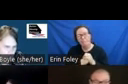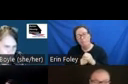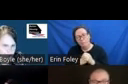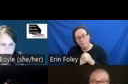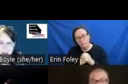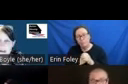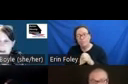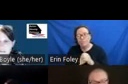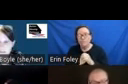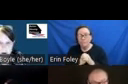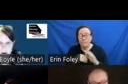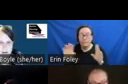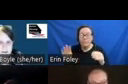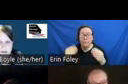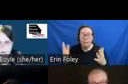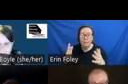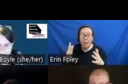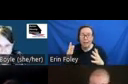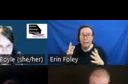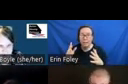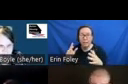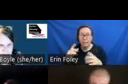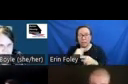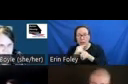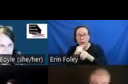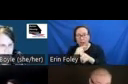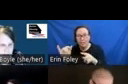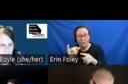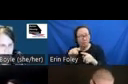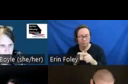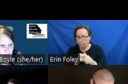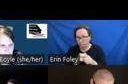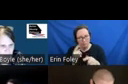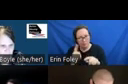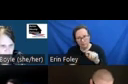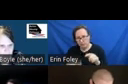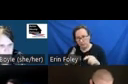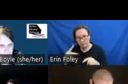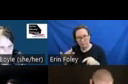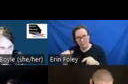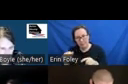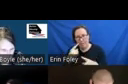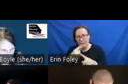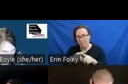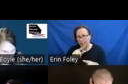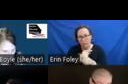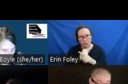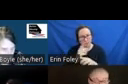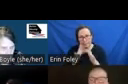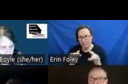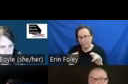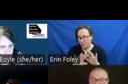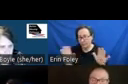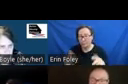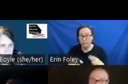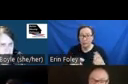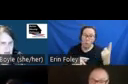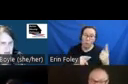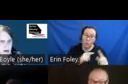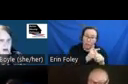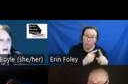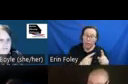Again, the provider cannot be a guardian. So after 18, a parent who is not a guardian could be a